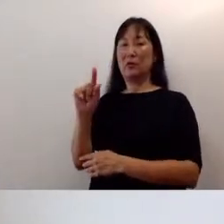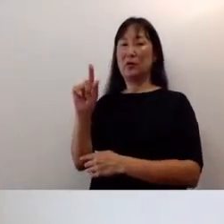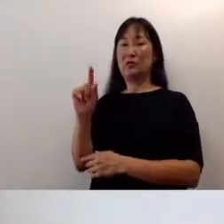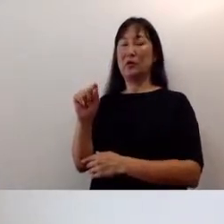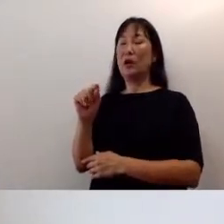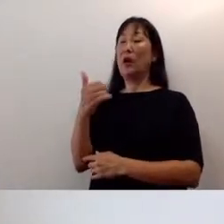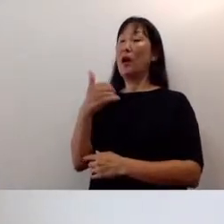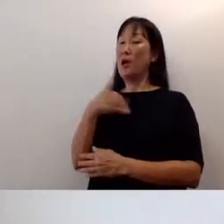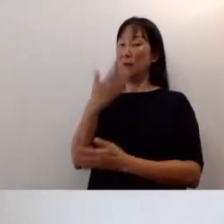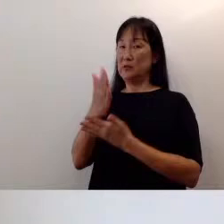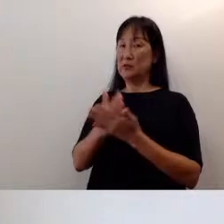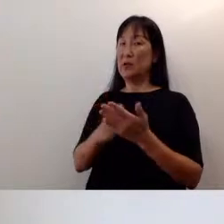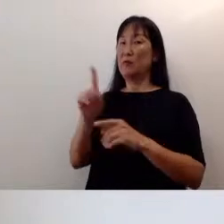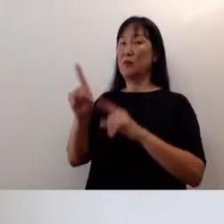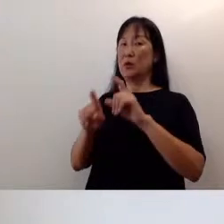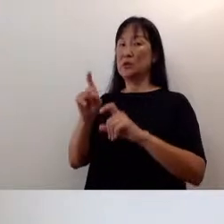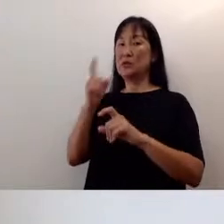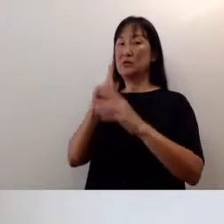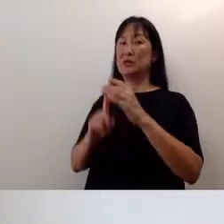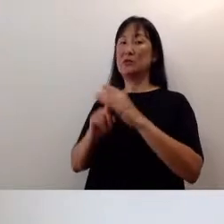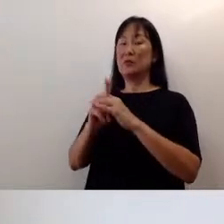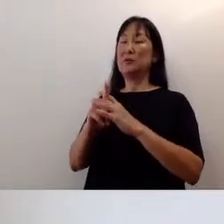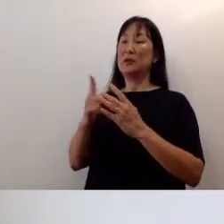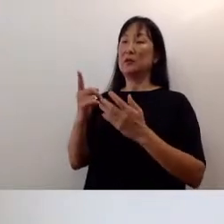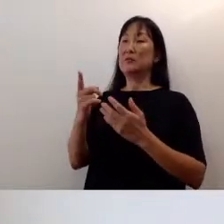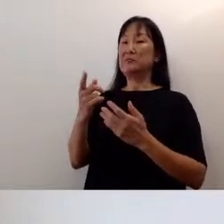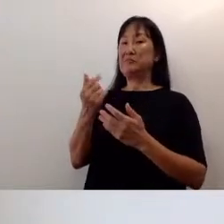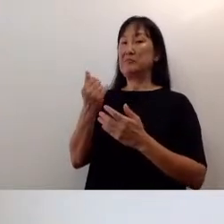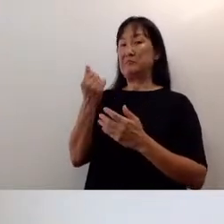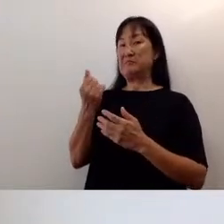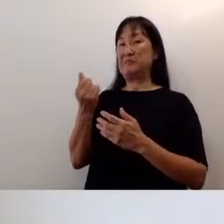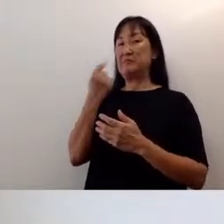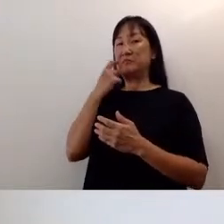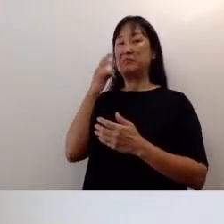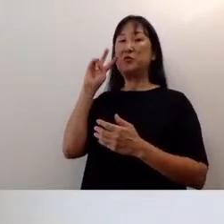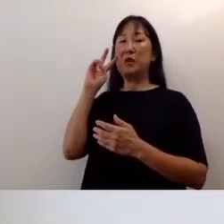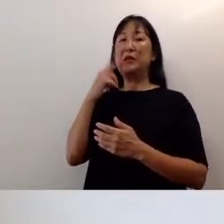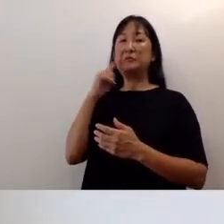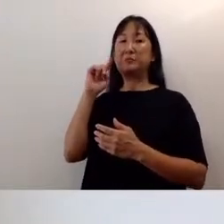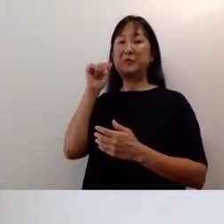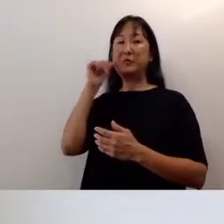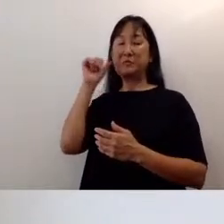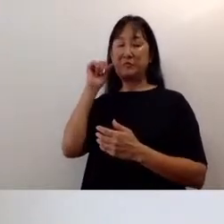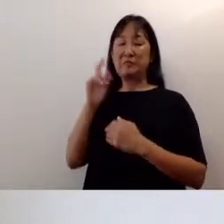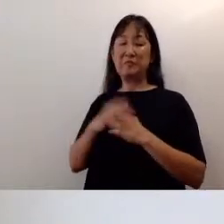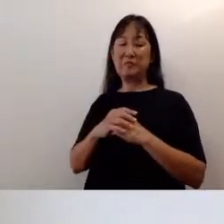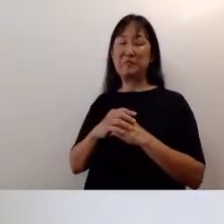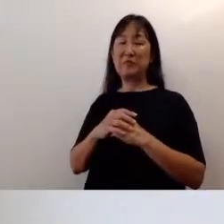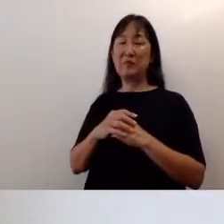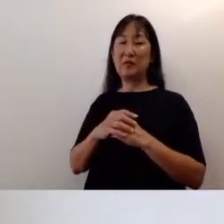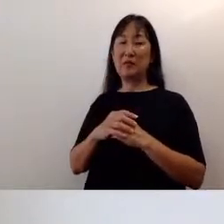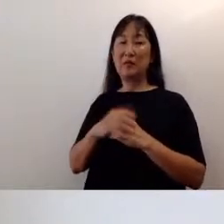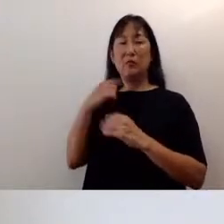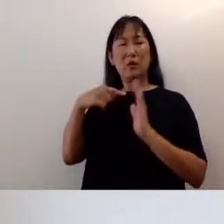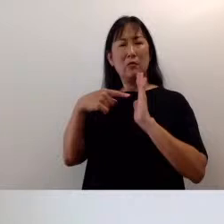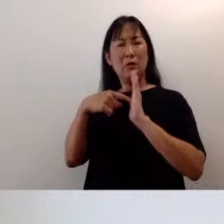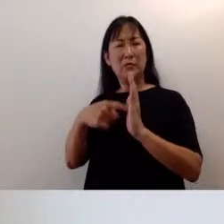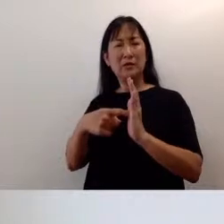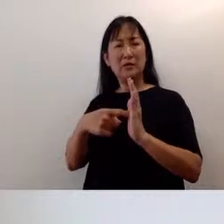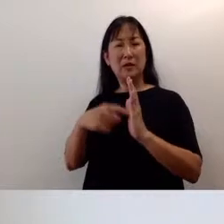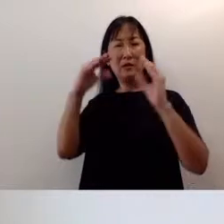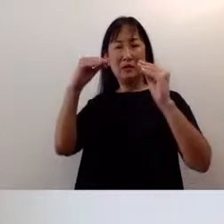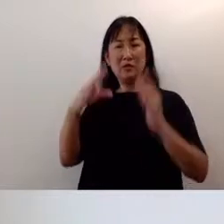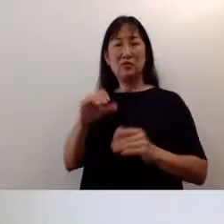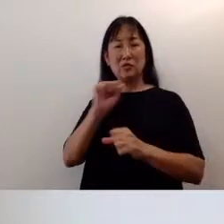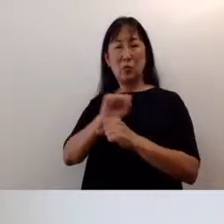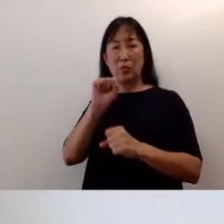have a few questions that came in over the last couple of days. All right. Do we represent teachers who work in